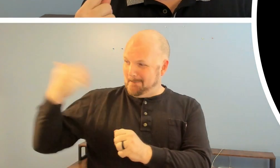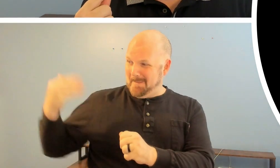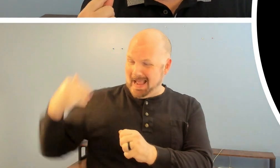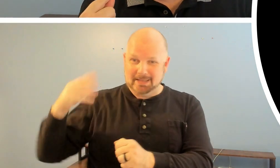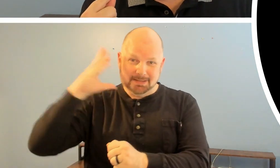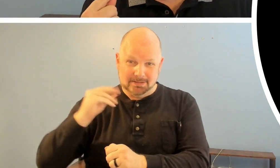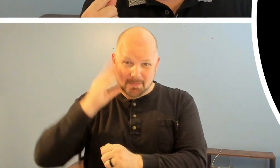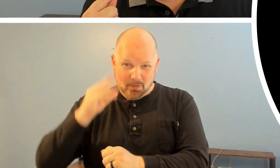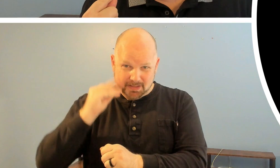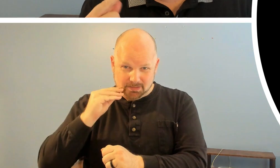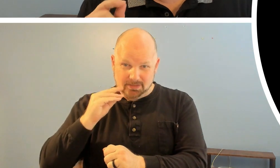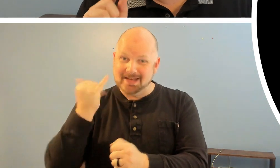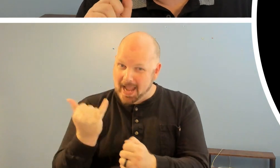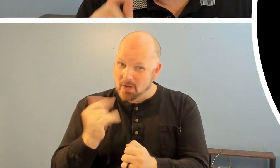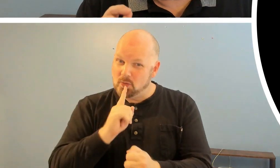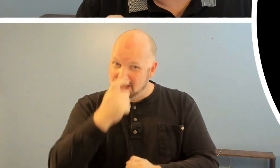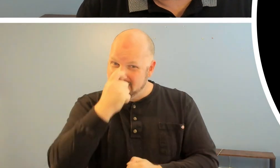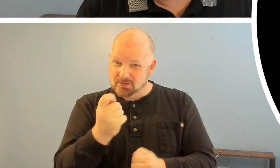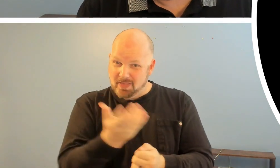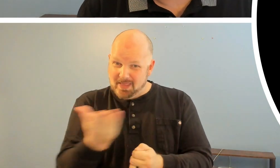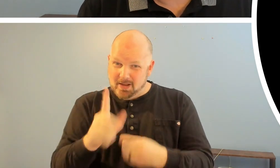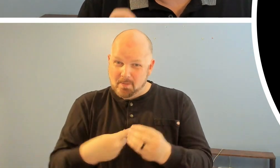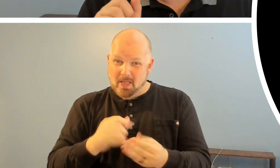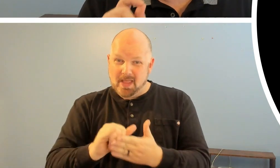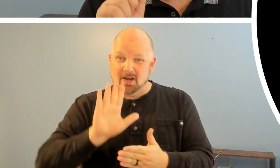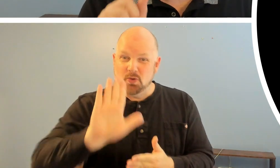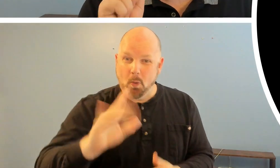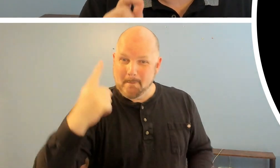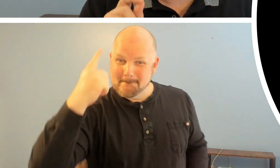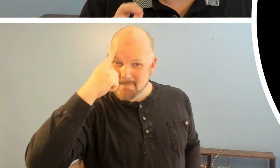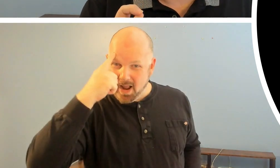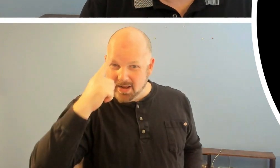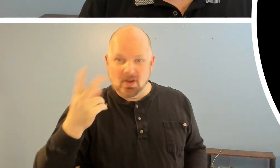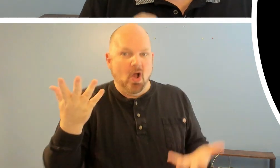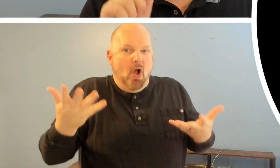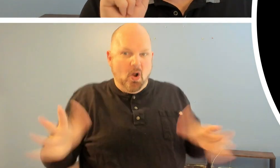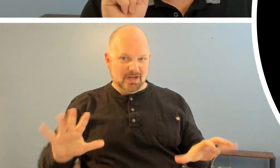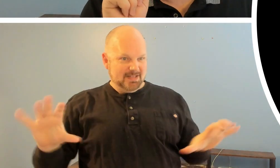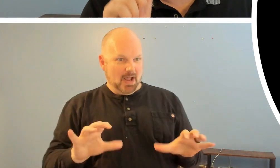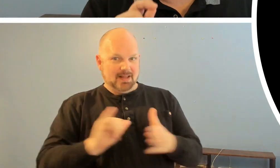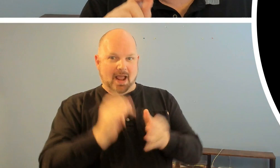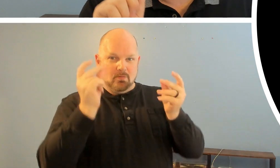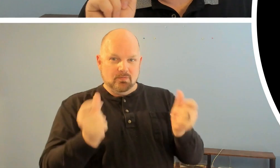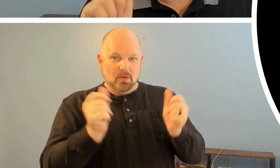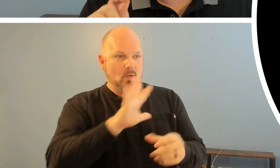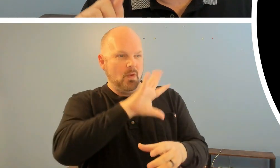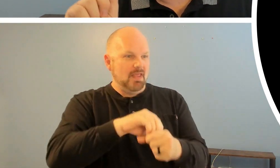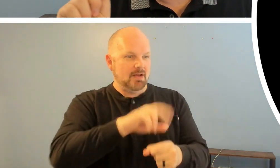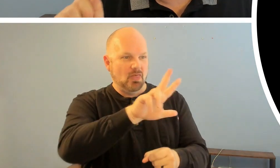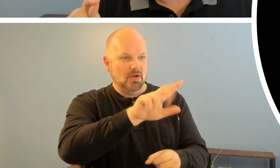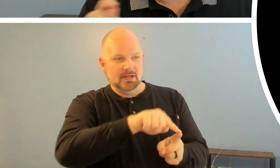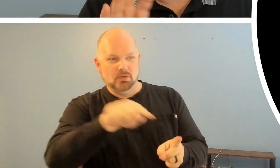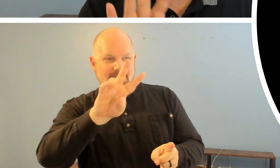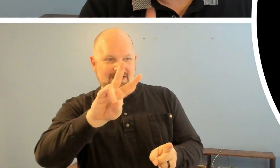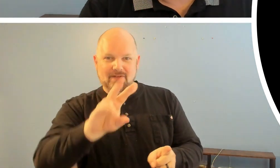a past experience. And here's the interesting thing about that. Your mind does that within the first 3 to